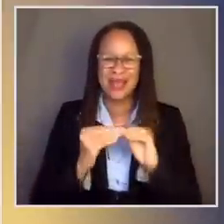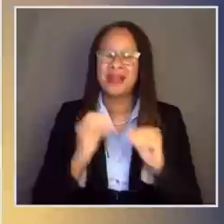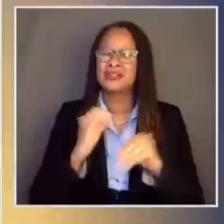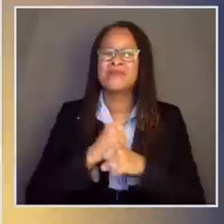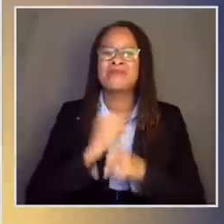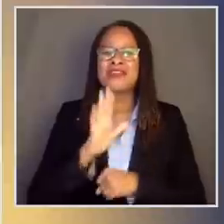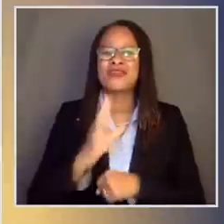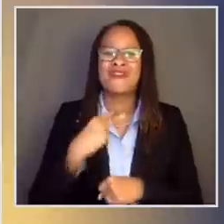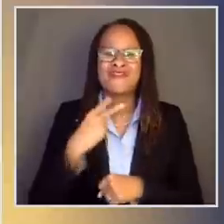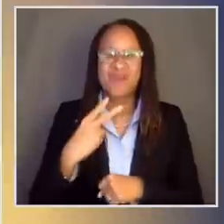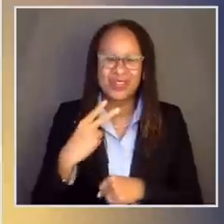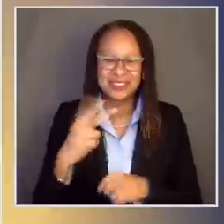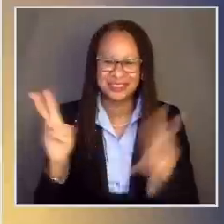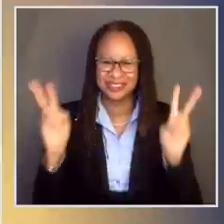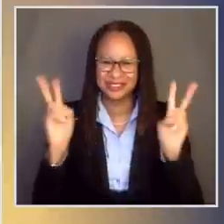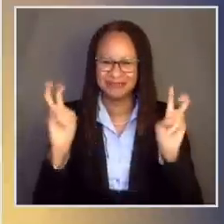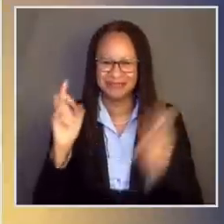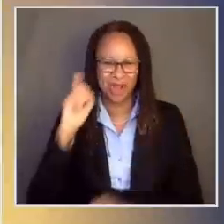heard.